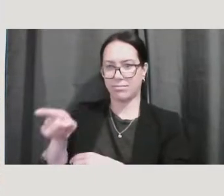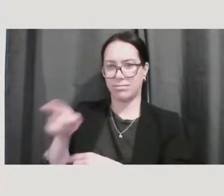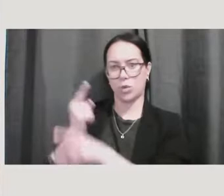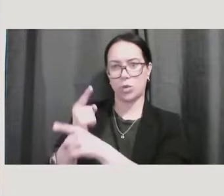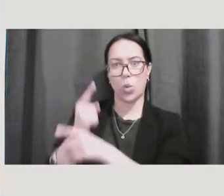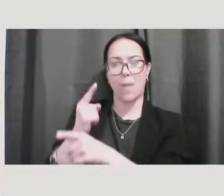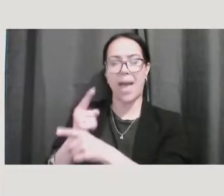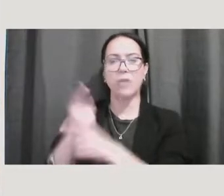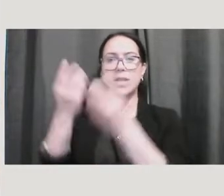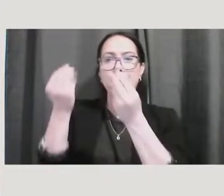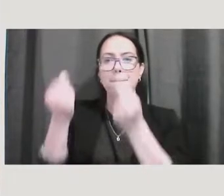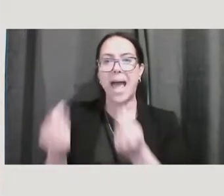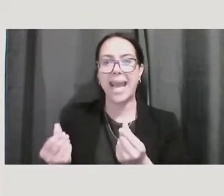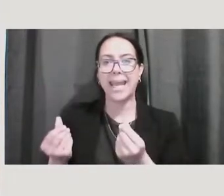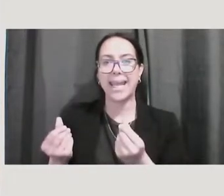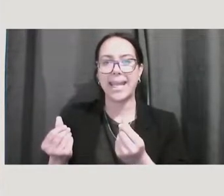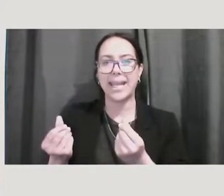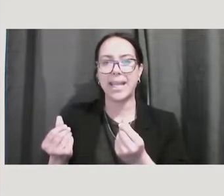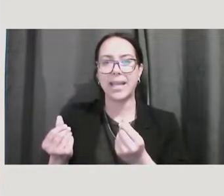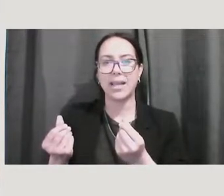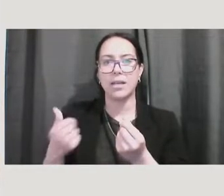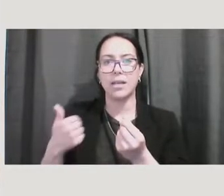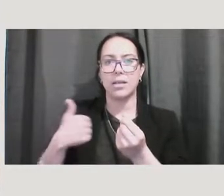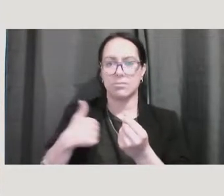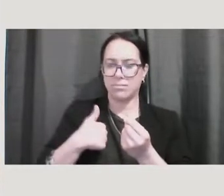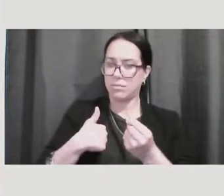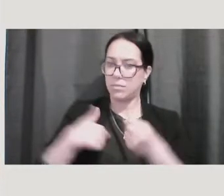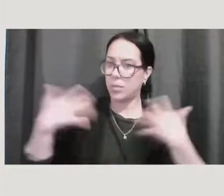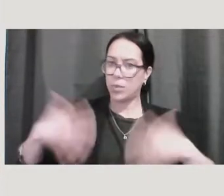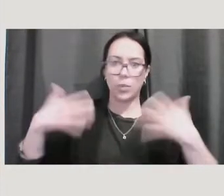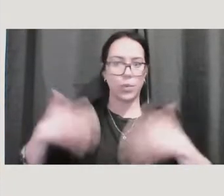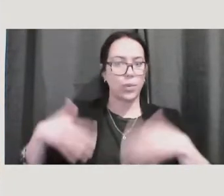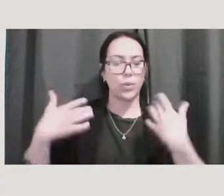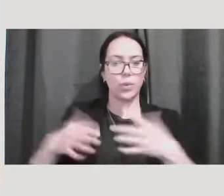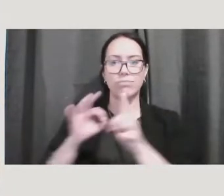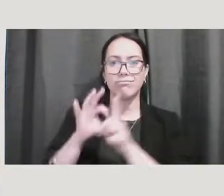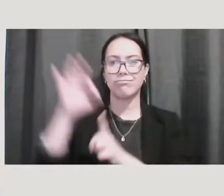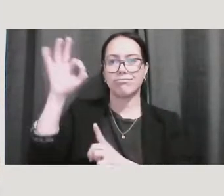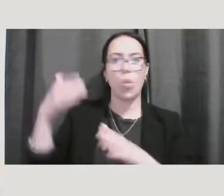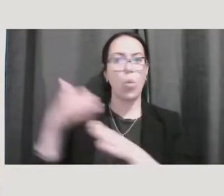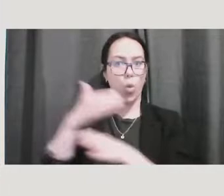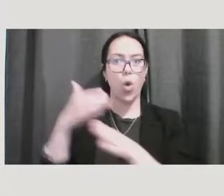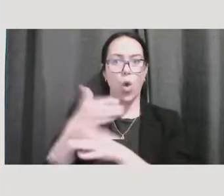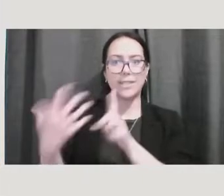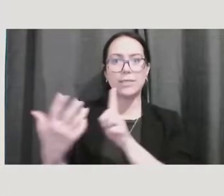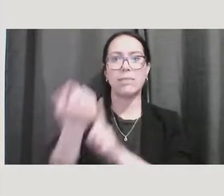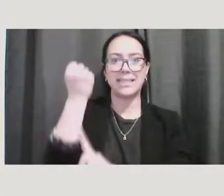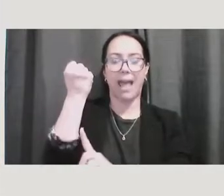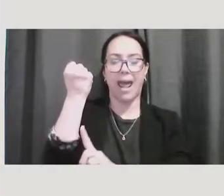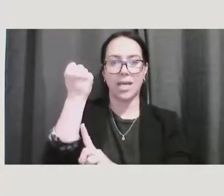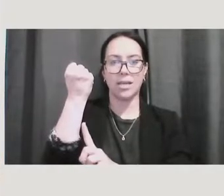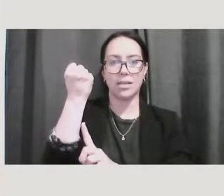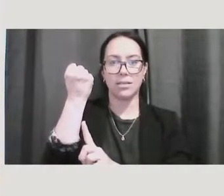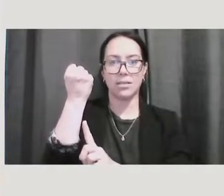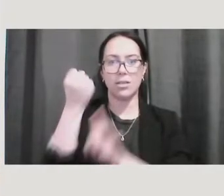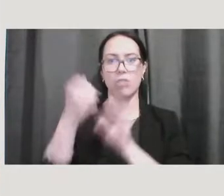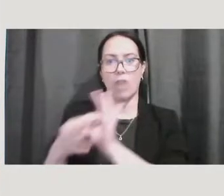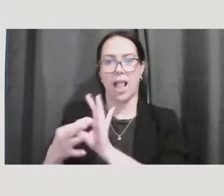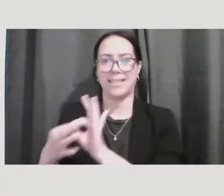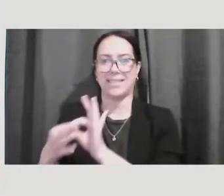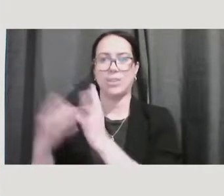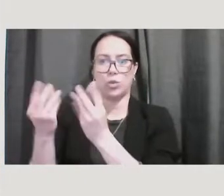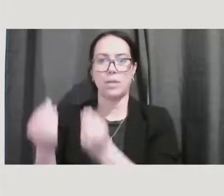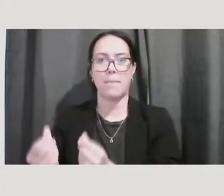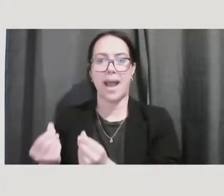a work has been done a lot of work has been done in terms of money wise but now it's moving